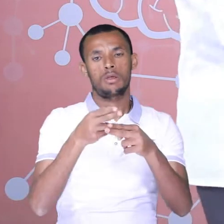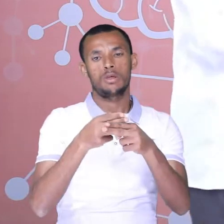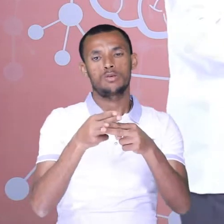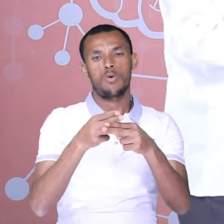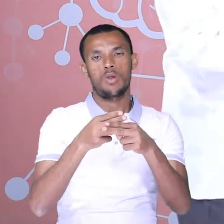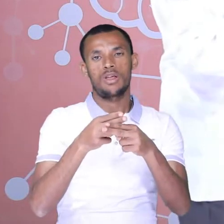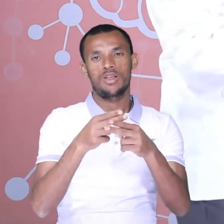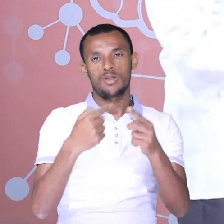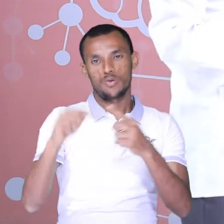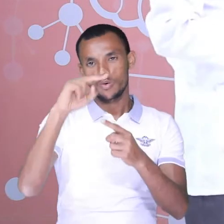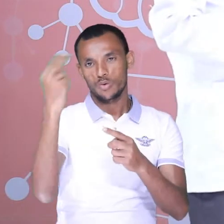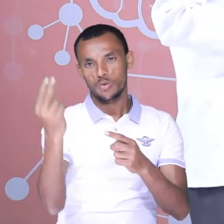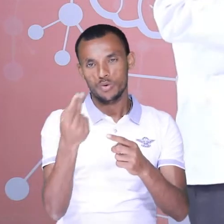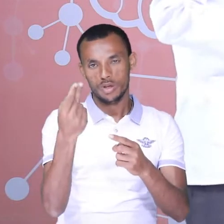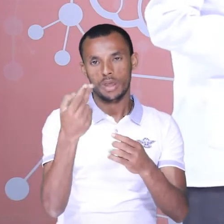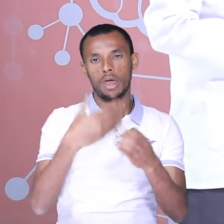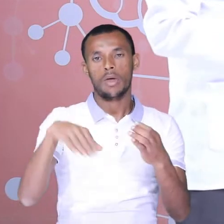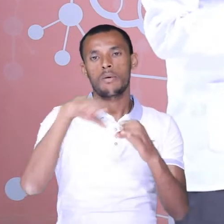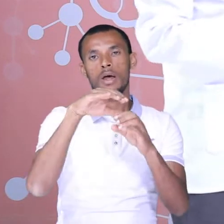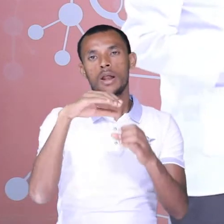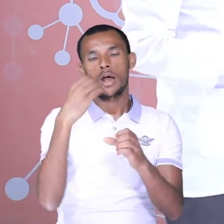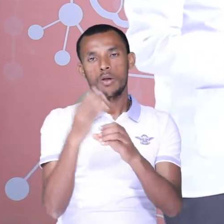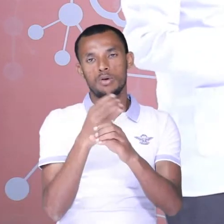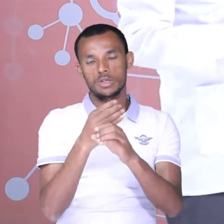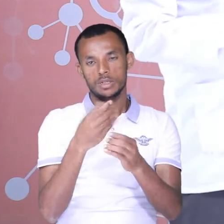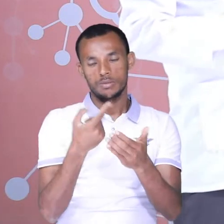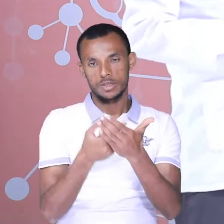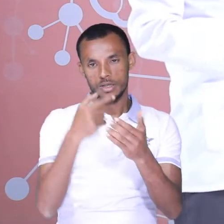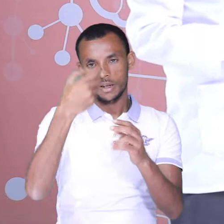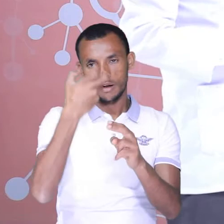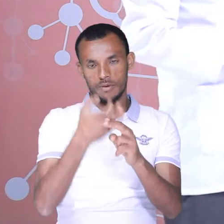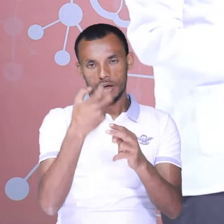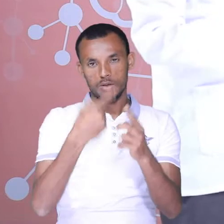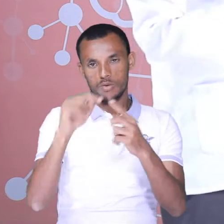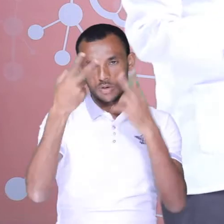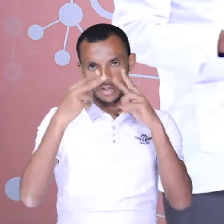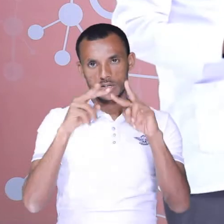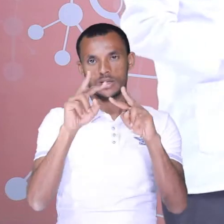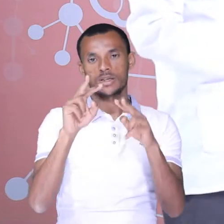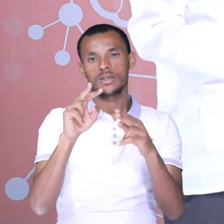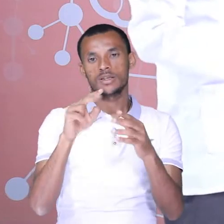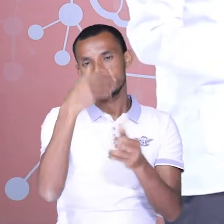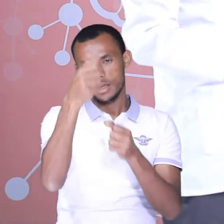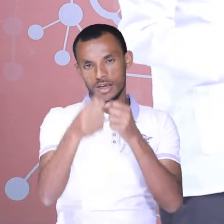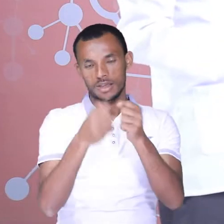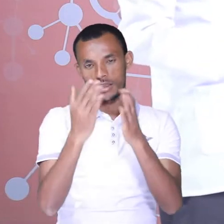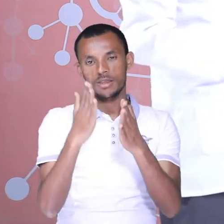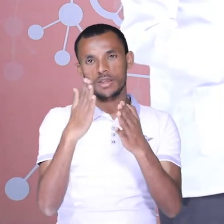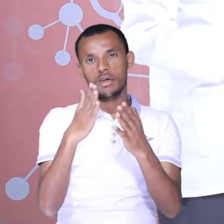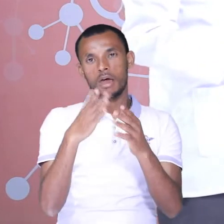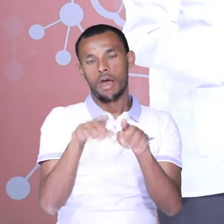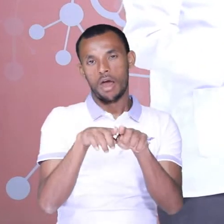to use in chemical calculations. So having this difficulty into consideration, scientists agree to